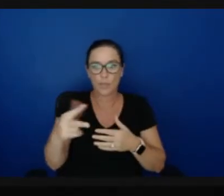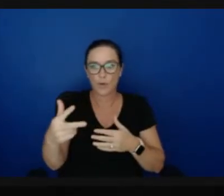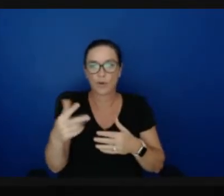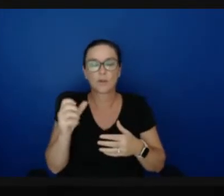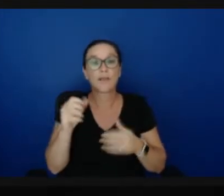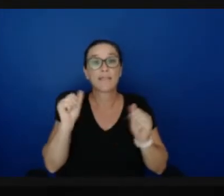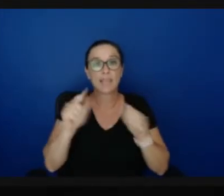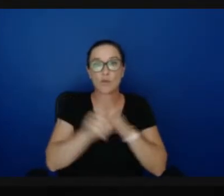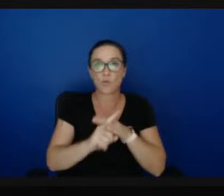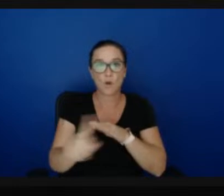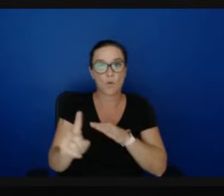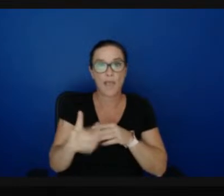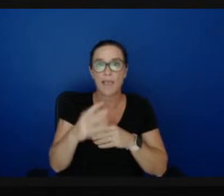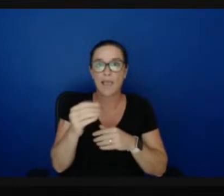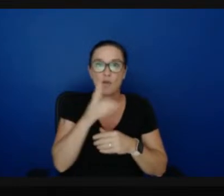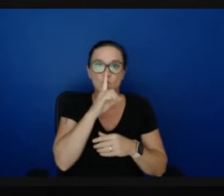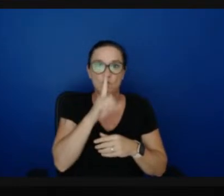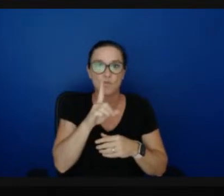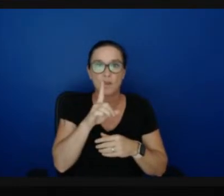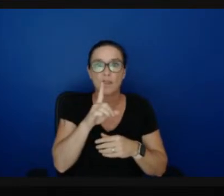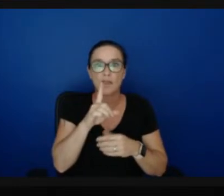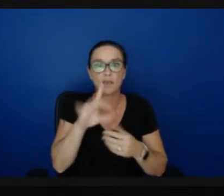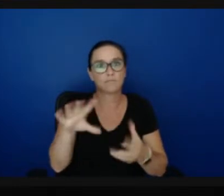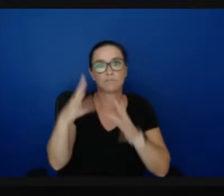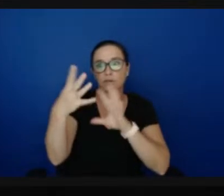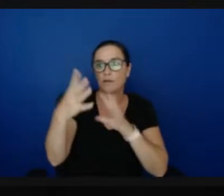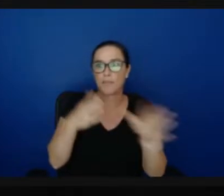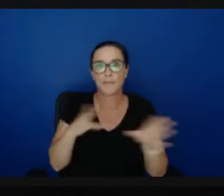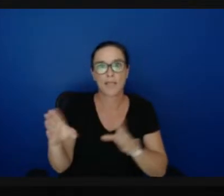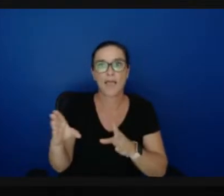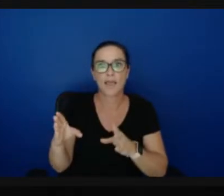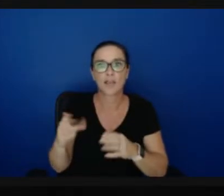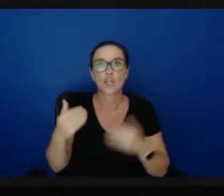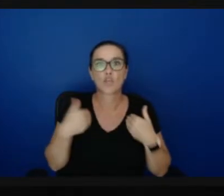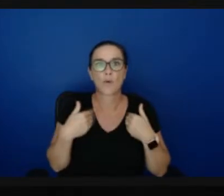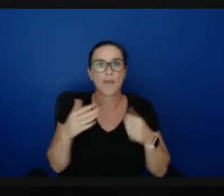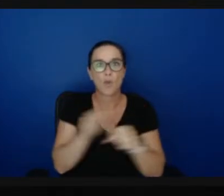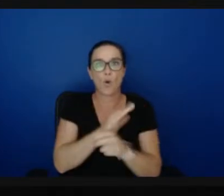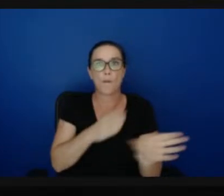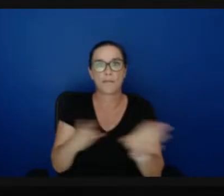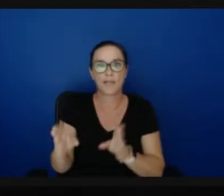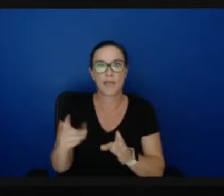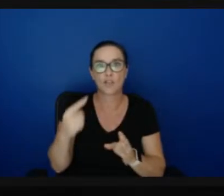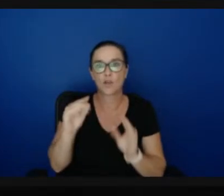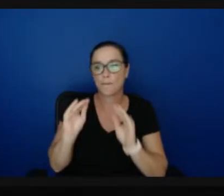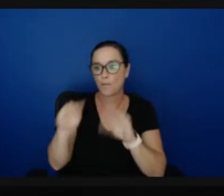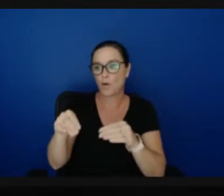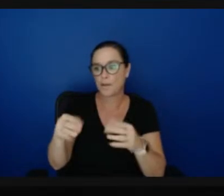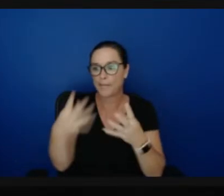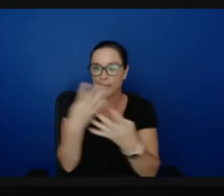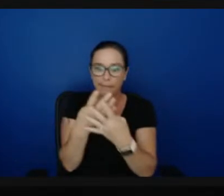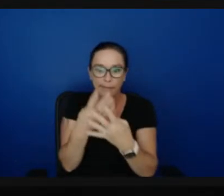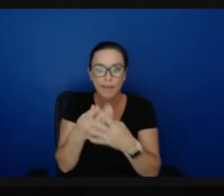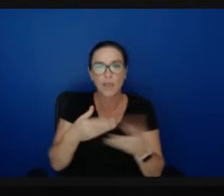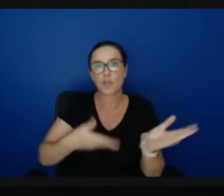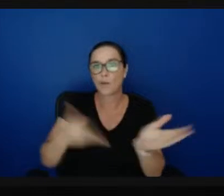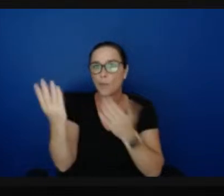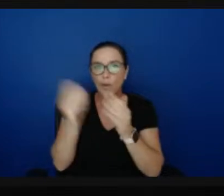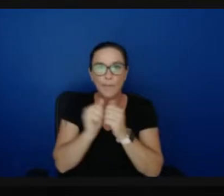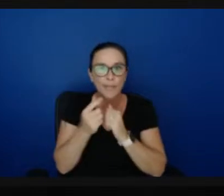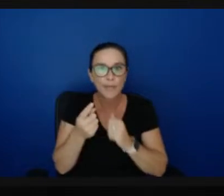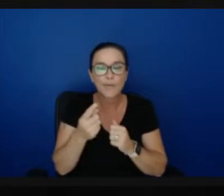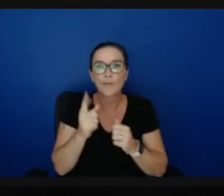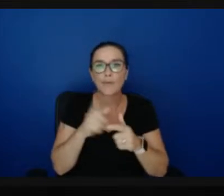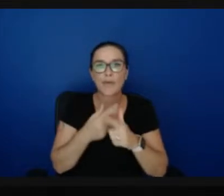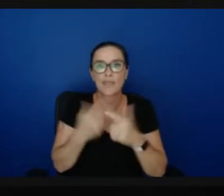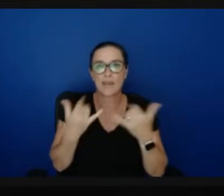away and really upend a plan, right? Like you have this whole plan, you're going to put them in the container, you're going to cart them away, and now